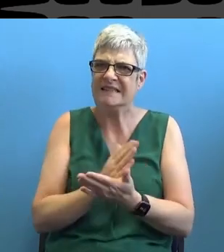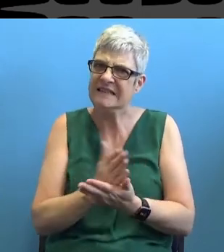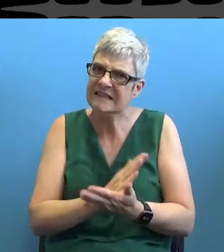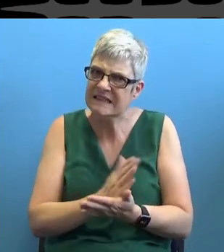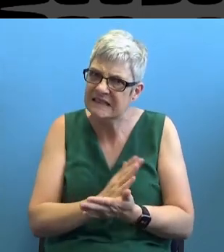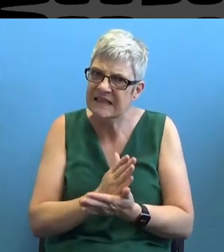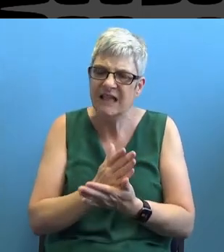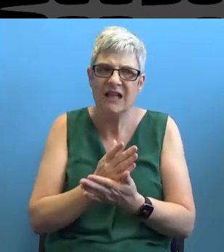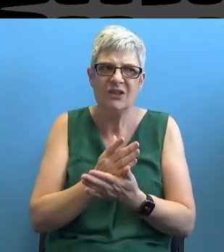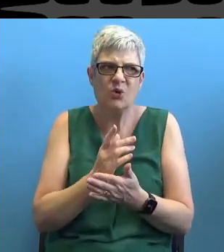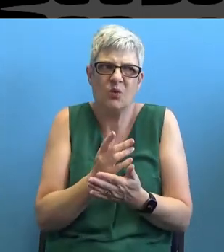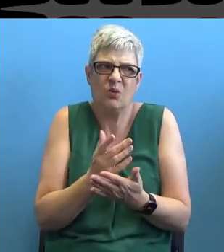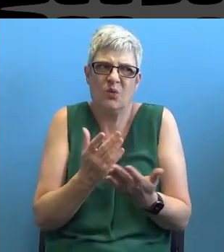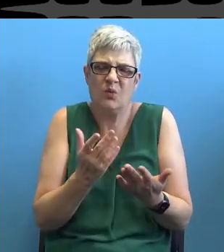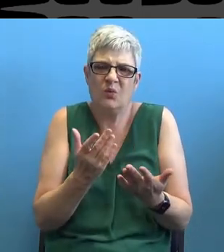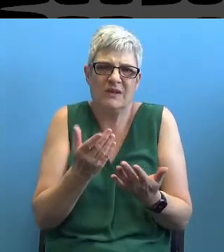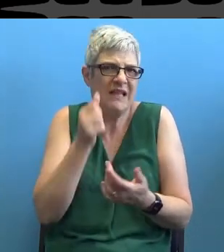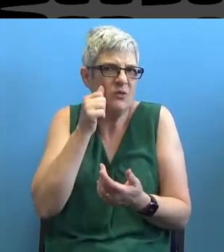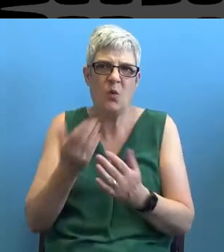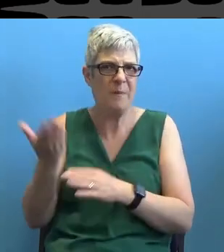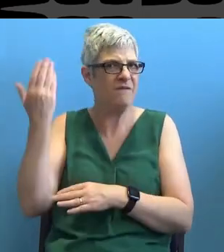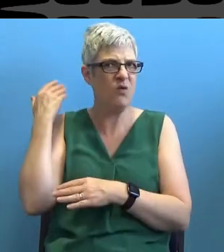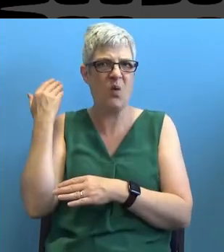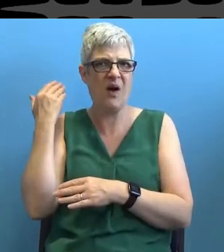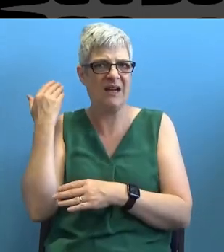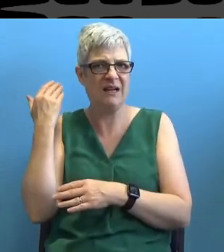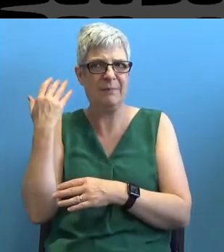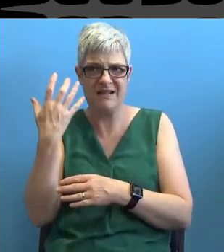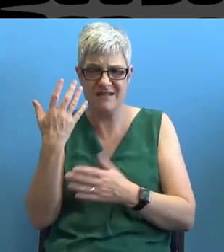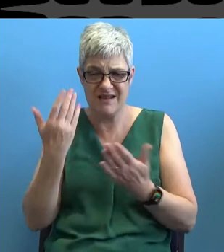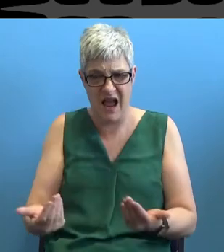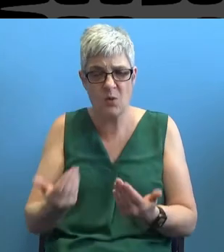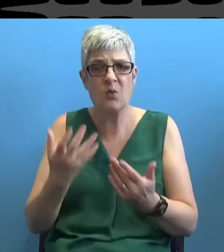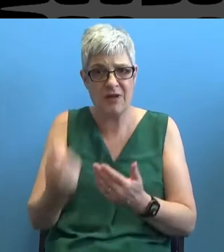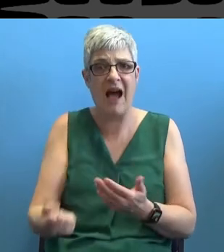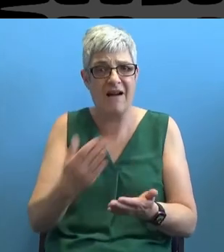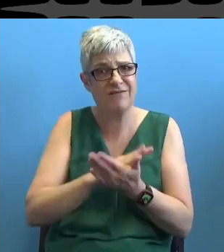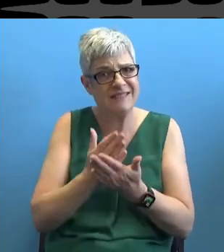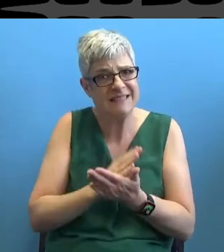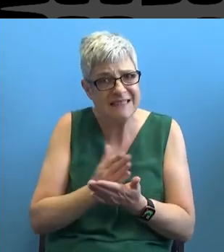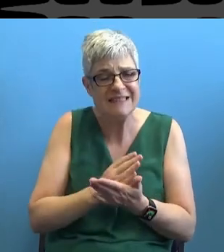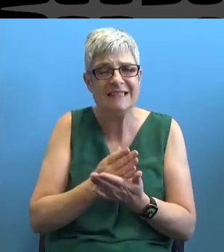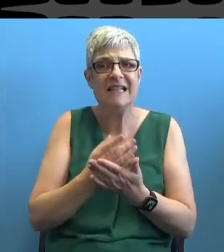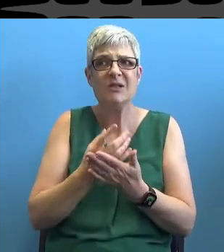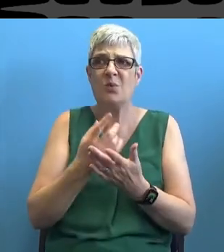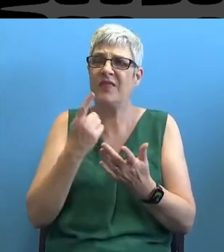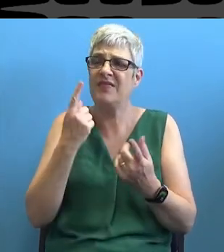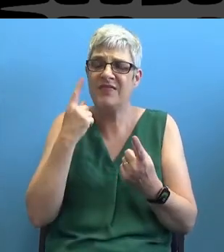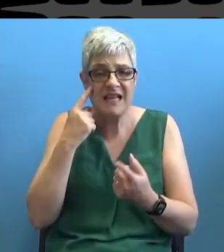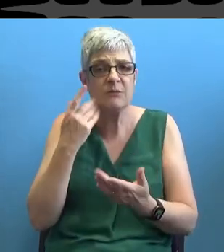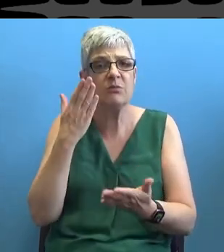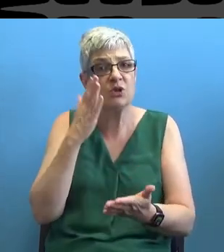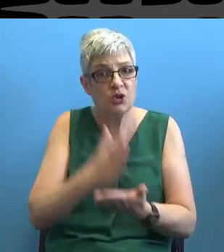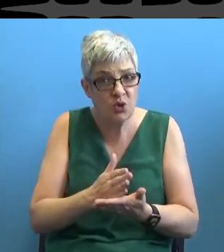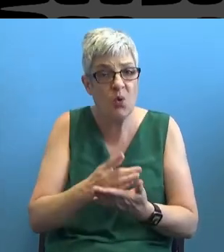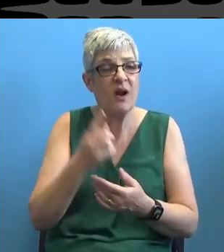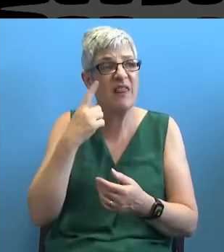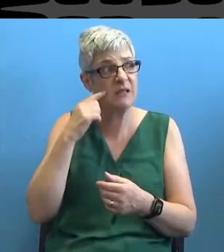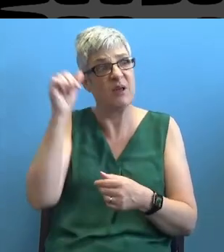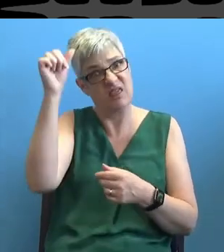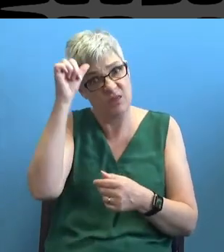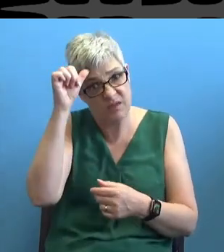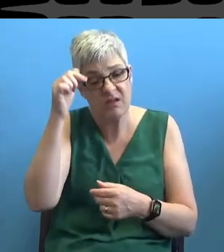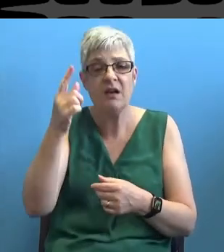know previously. Things that we were sure of, things that we assumed, things that we took for granted, suddenly a lot